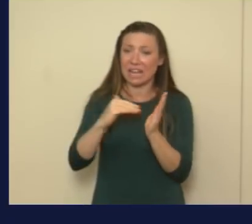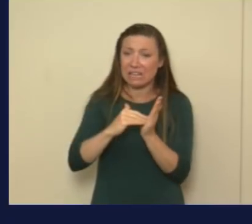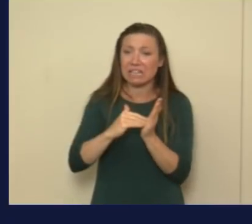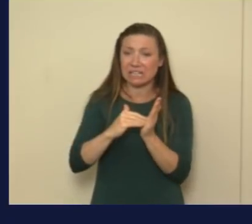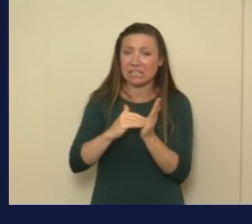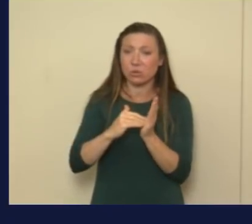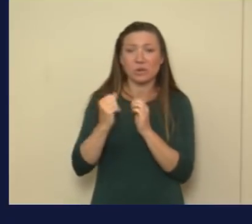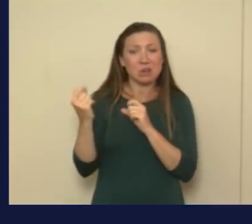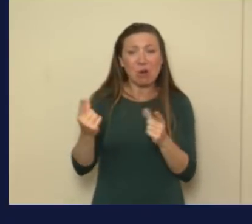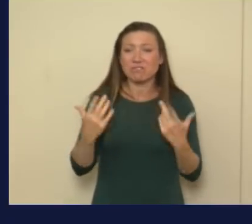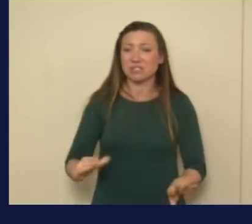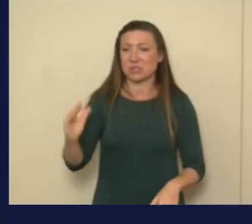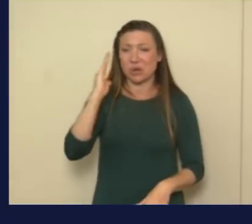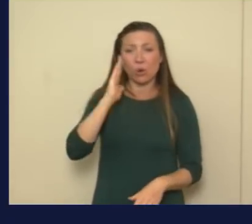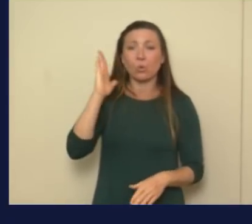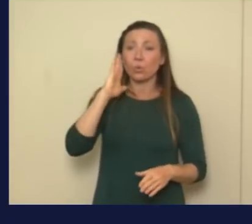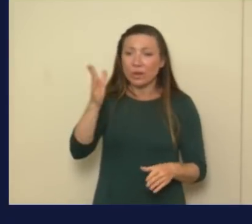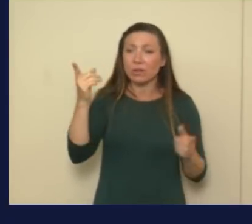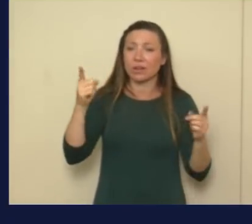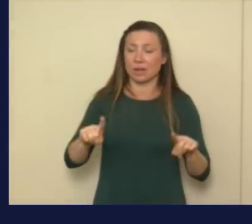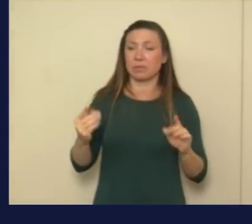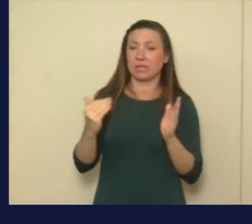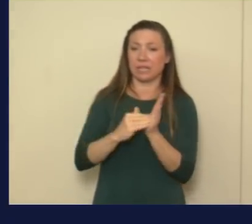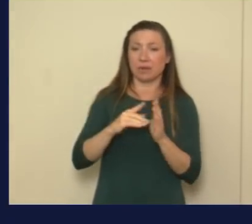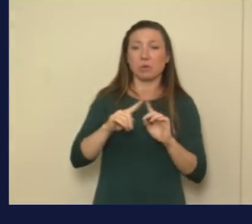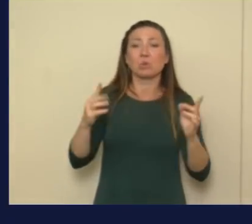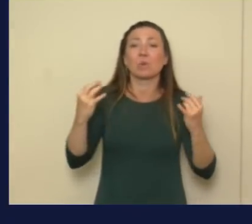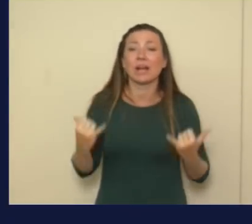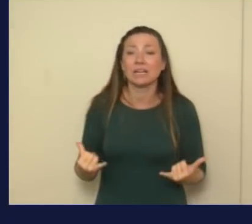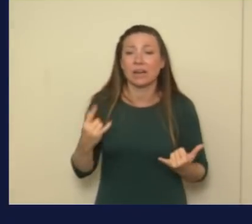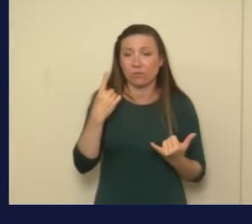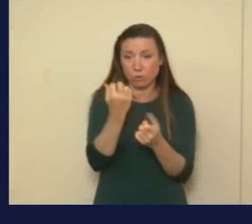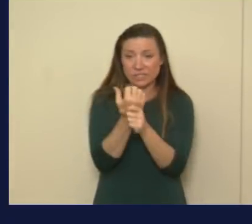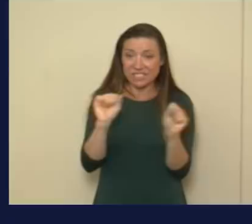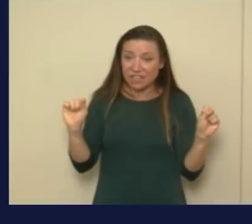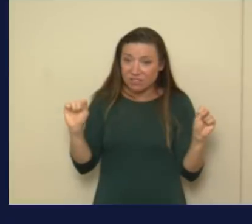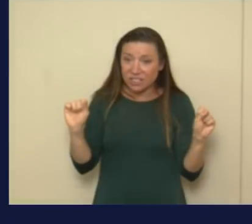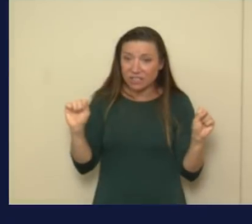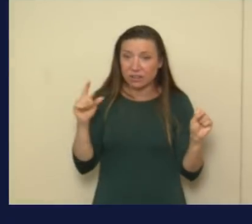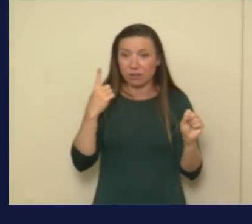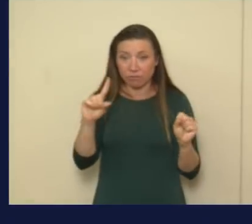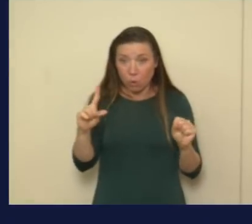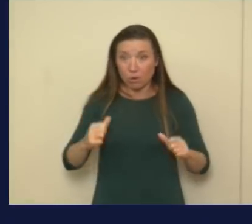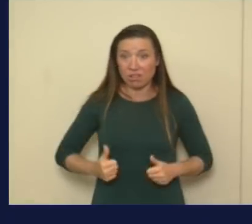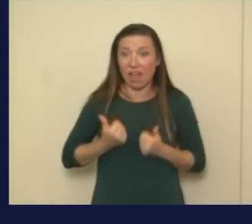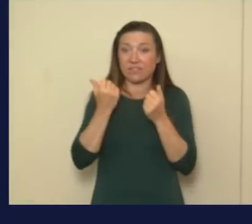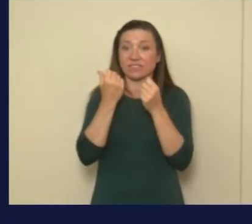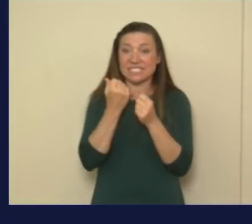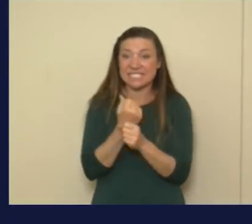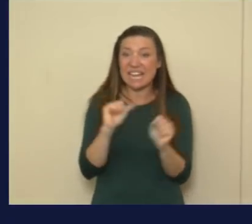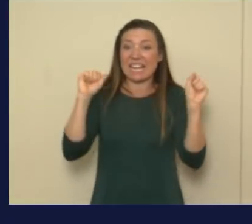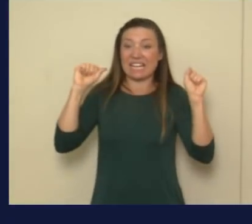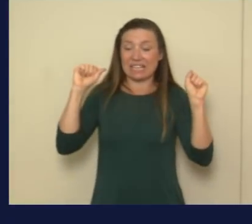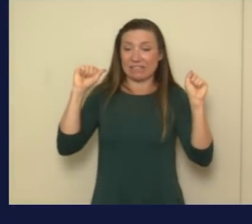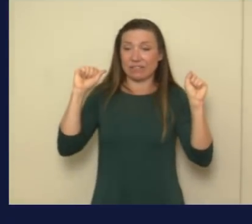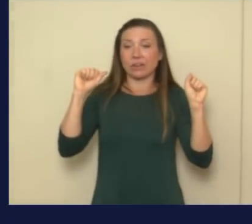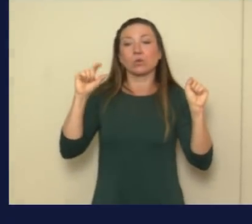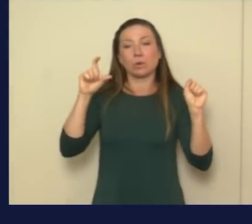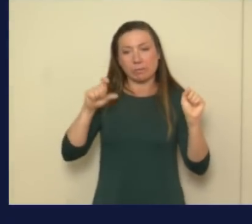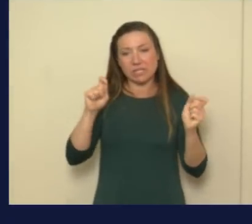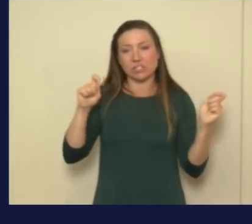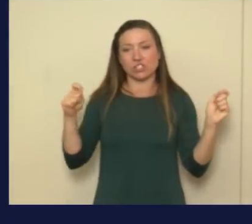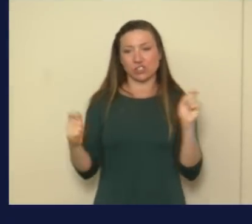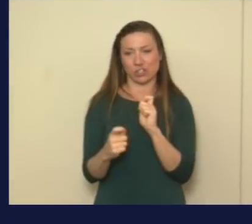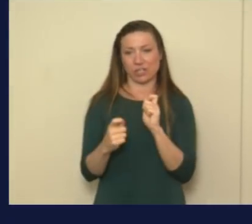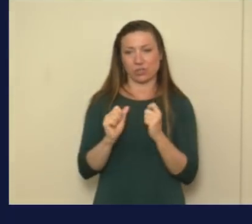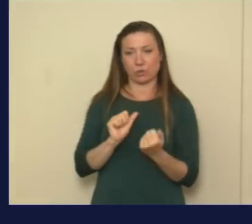lives, we have to give up some of the ways in which we practiced these incredible holidays and celebrations